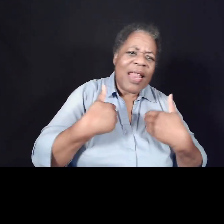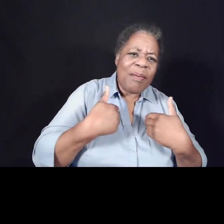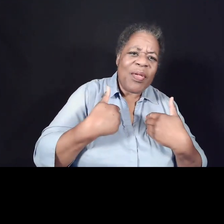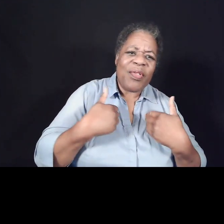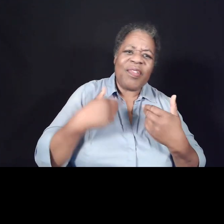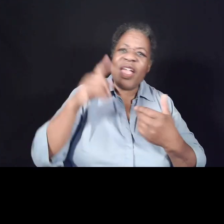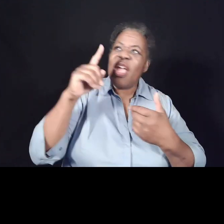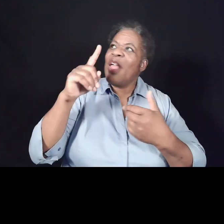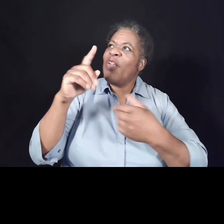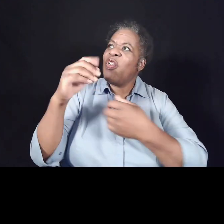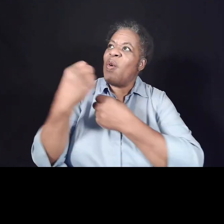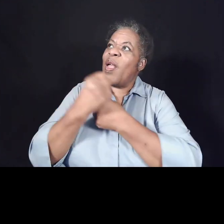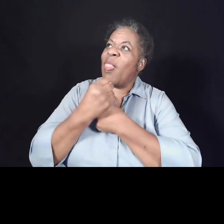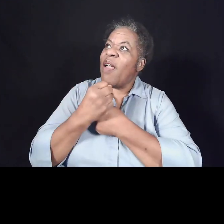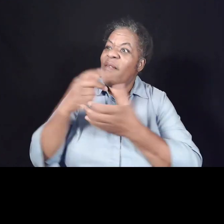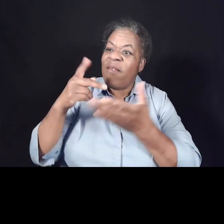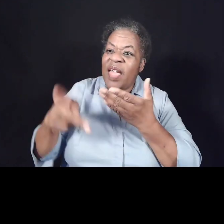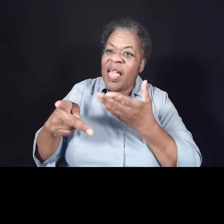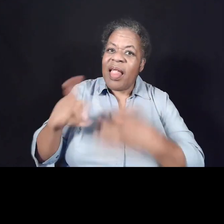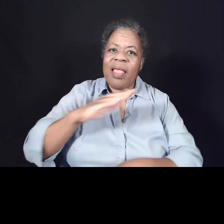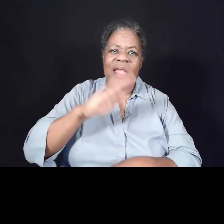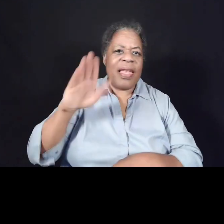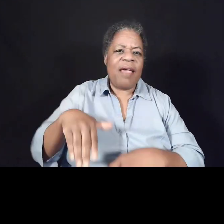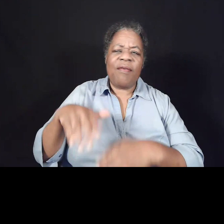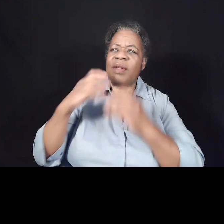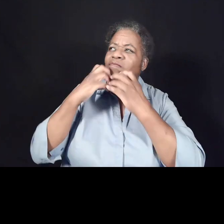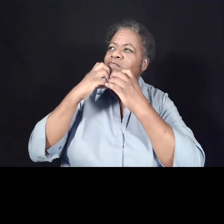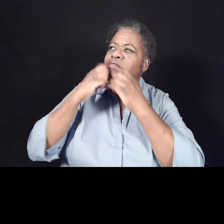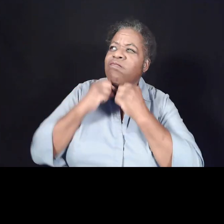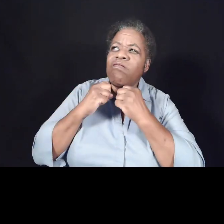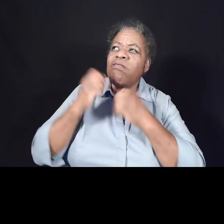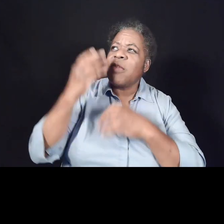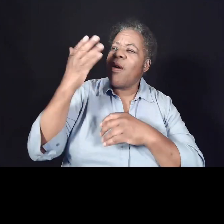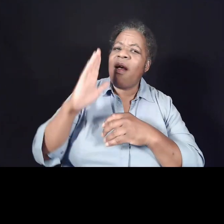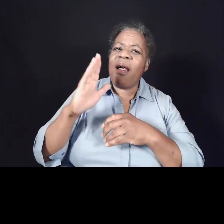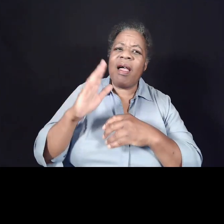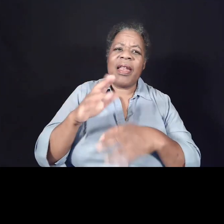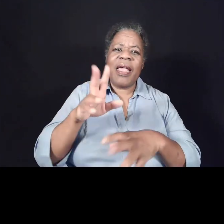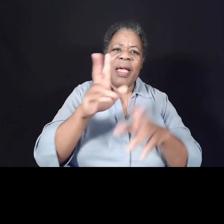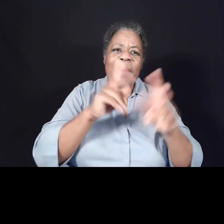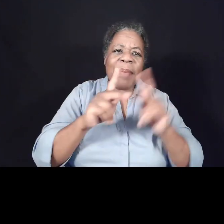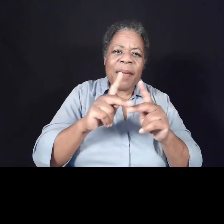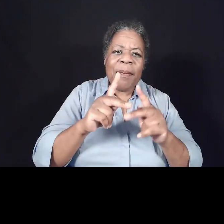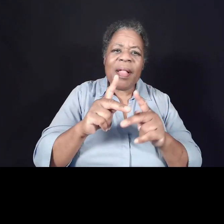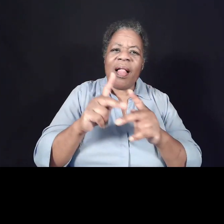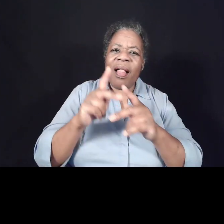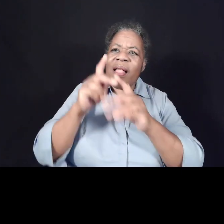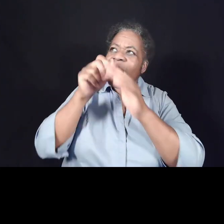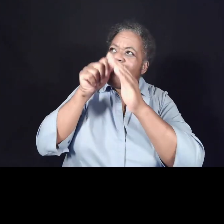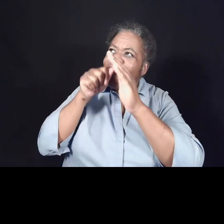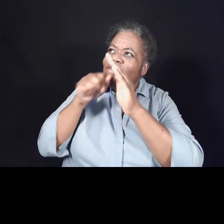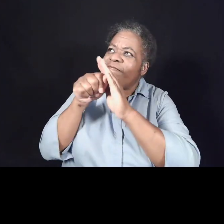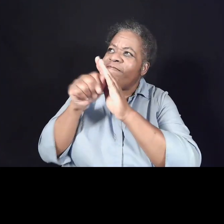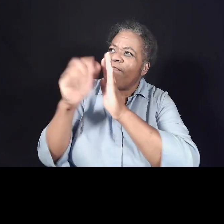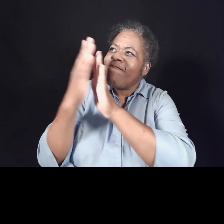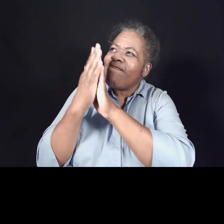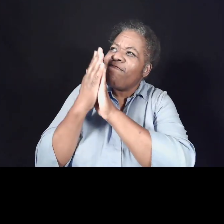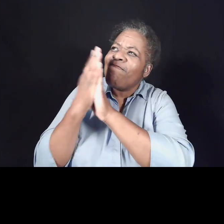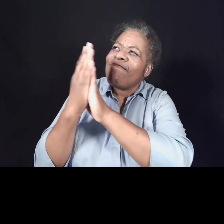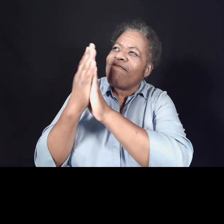your unfailing love, O God. People take refuge in the shadow of your